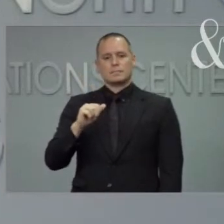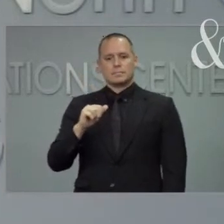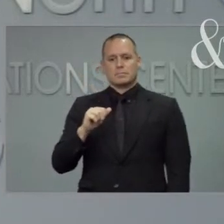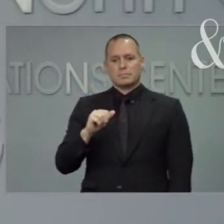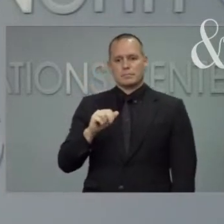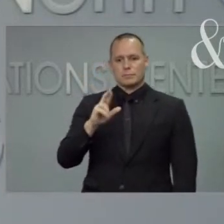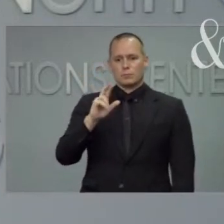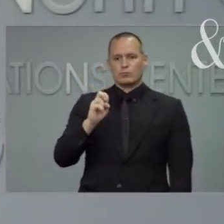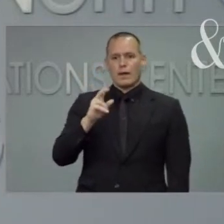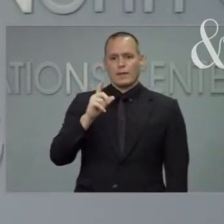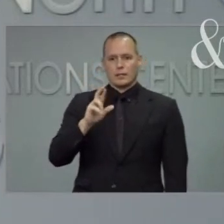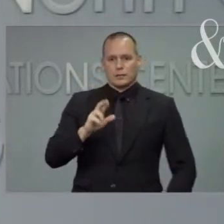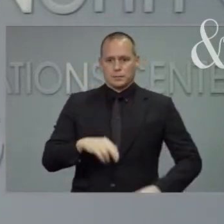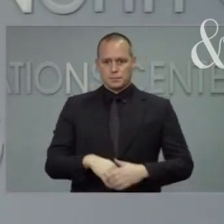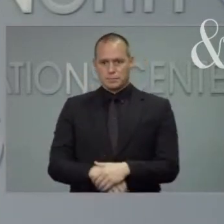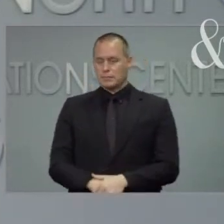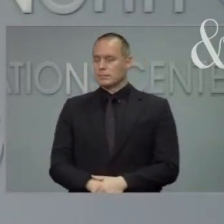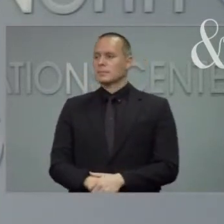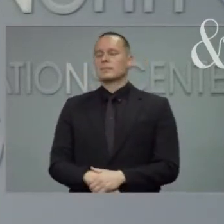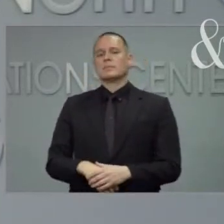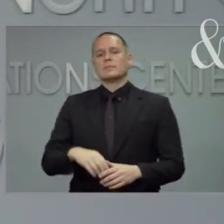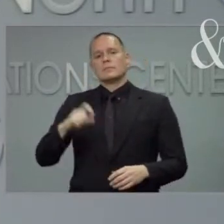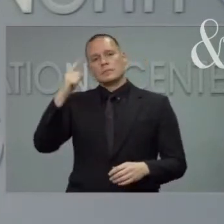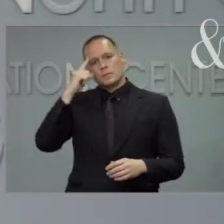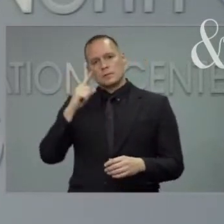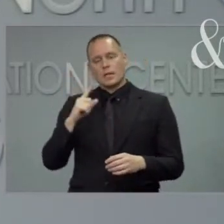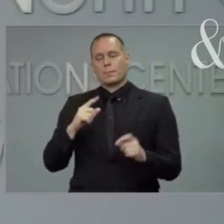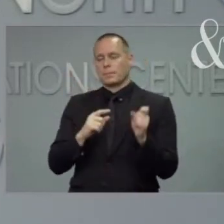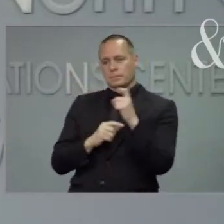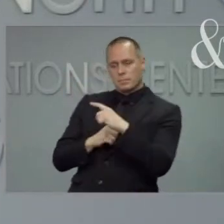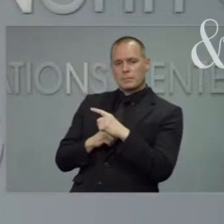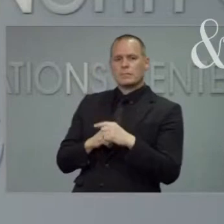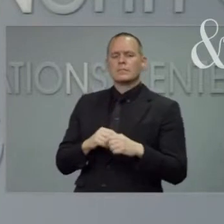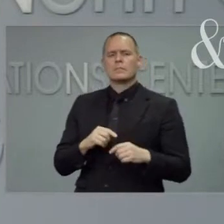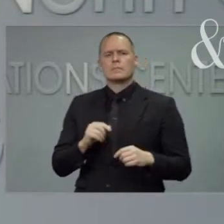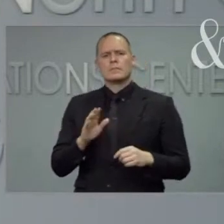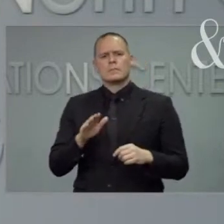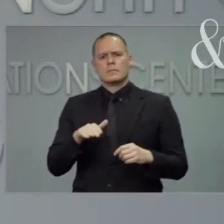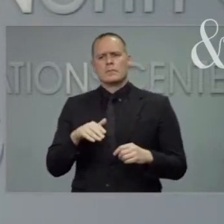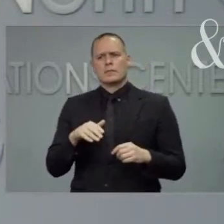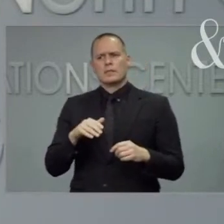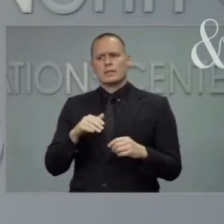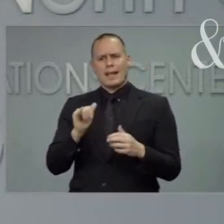Hello. To go back to the vaccine allocations,